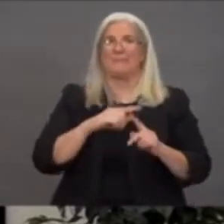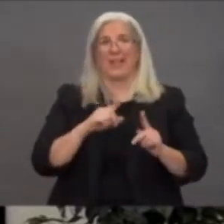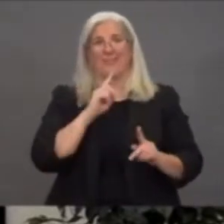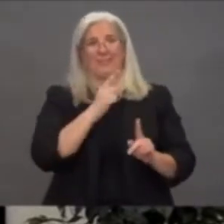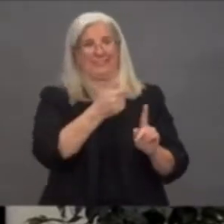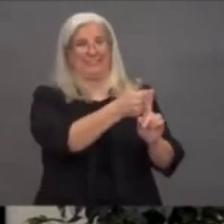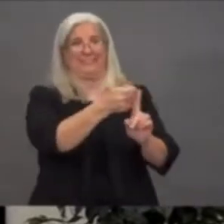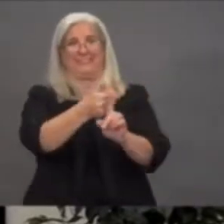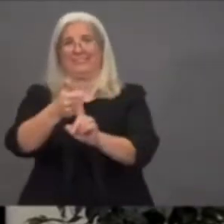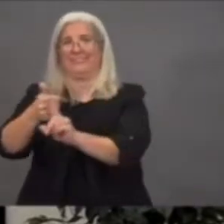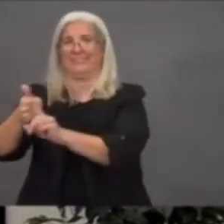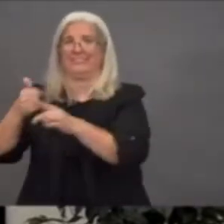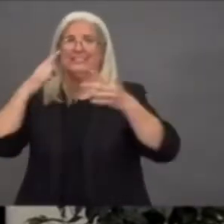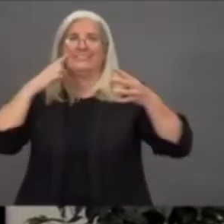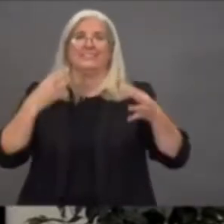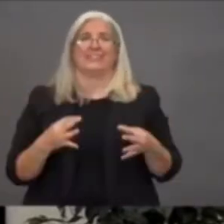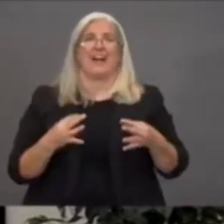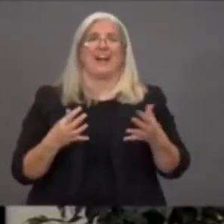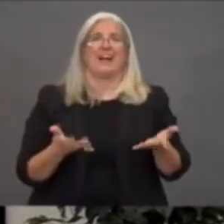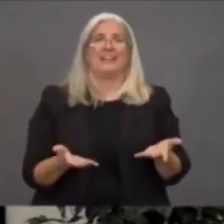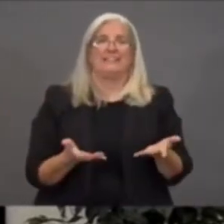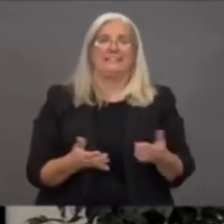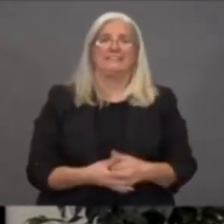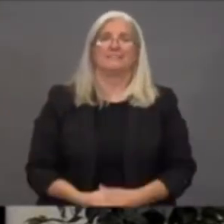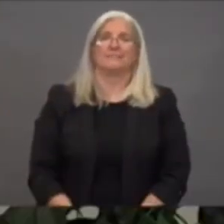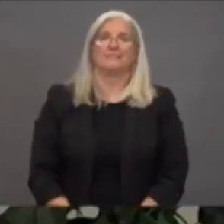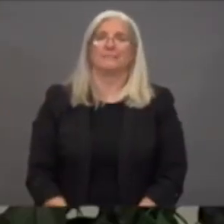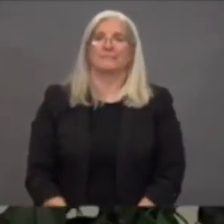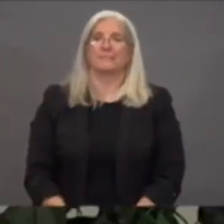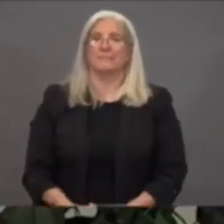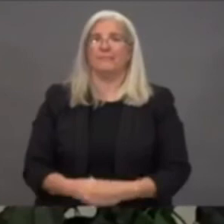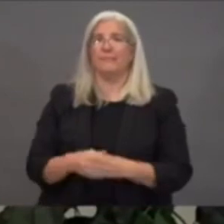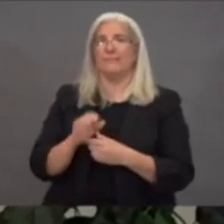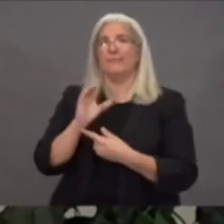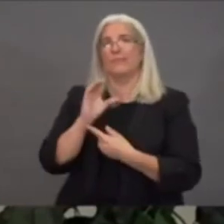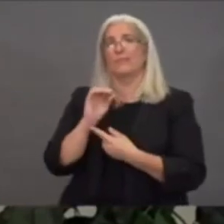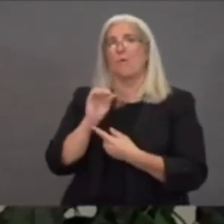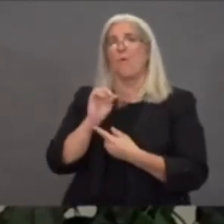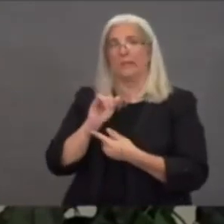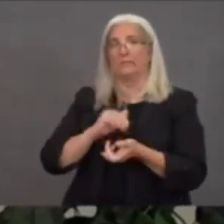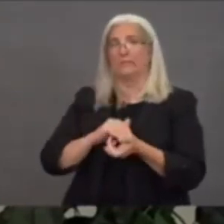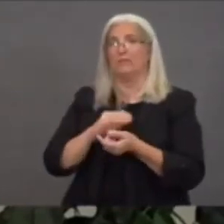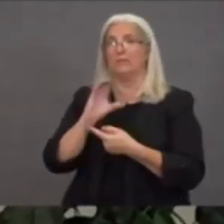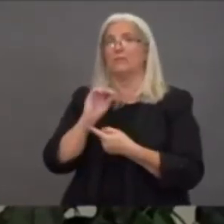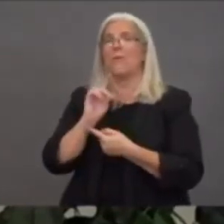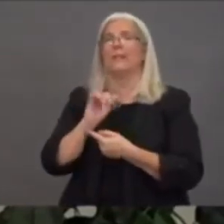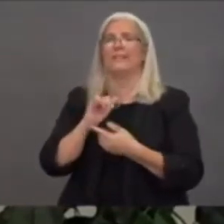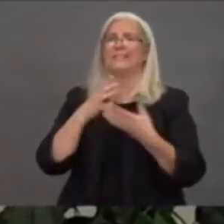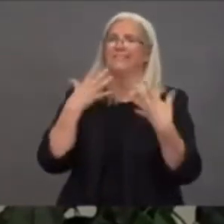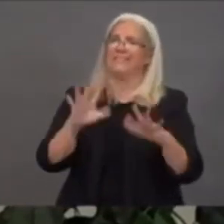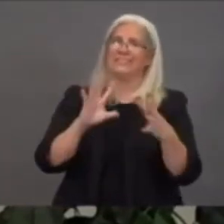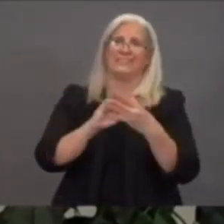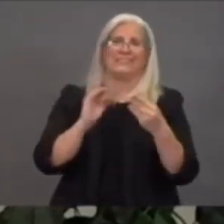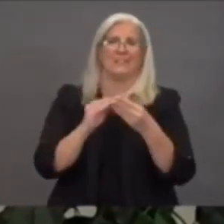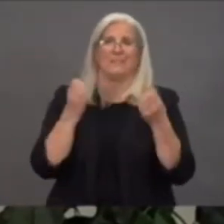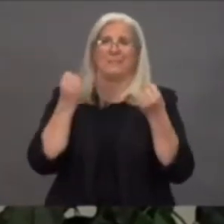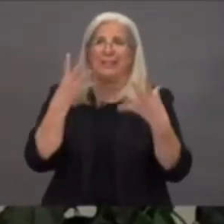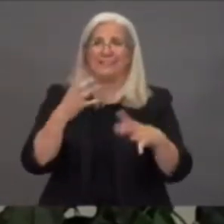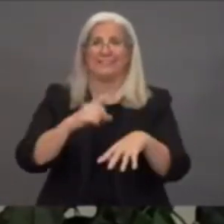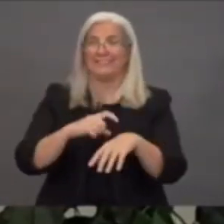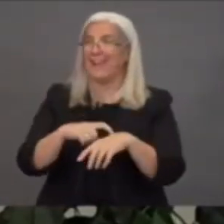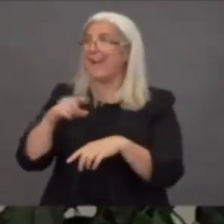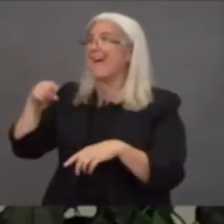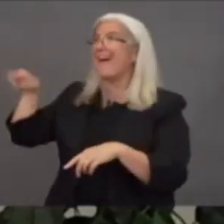decision. And I think it's very true what our health officer, Dr. Cody, has said many times, which is just because it's allowed doesn't mean it's